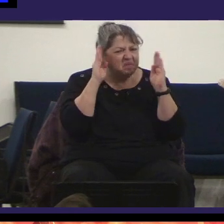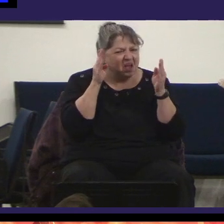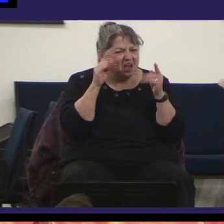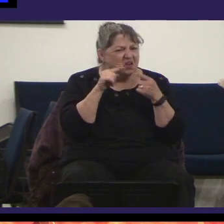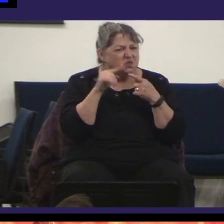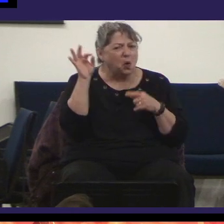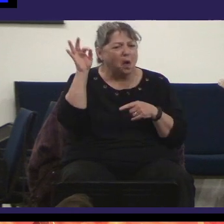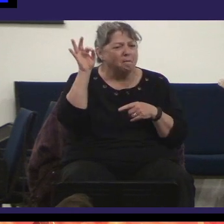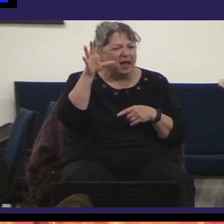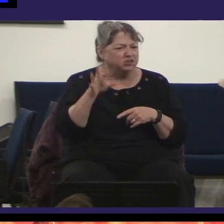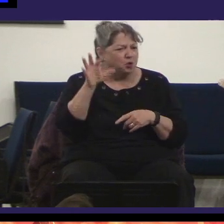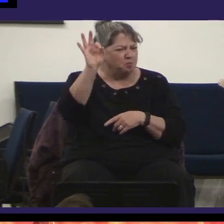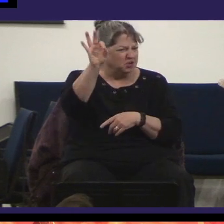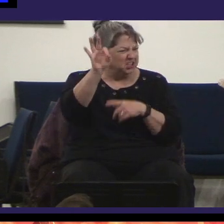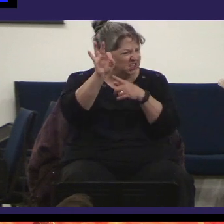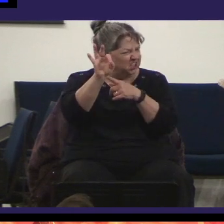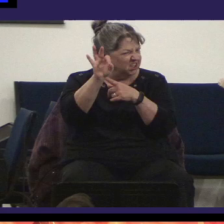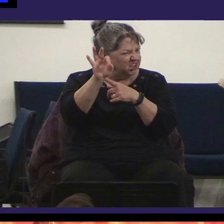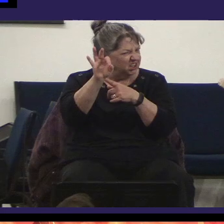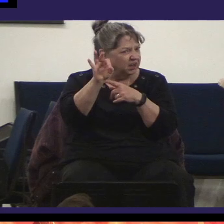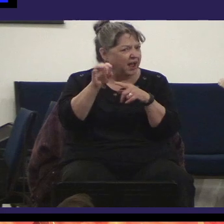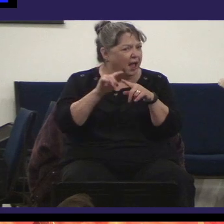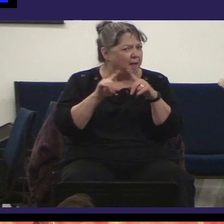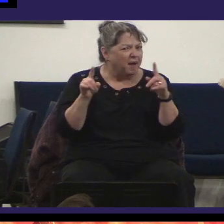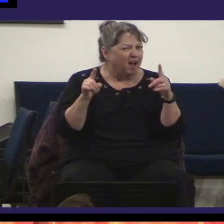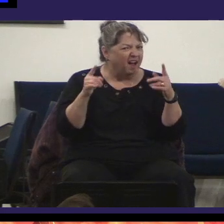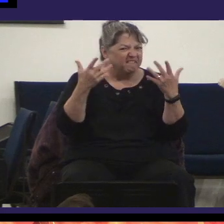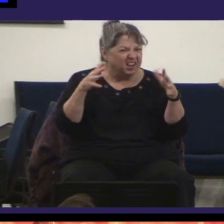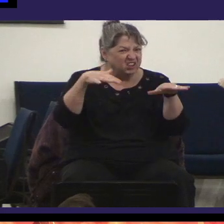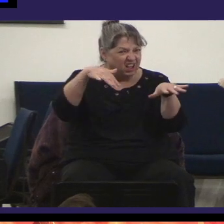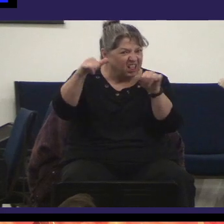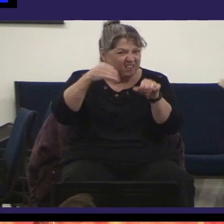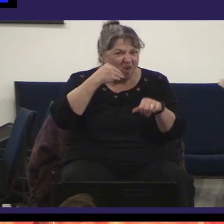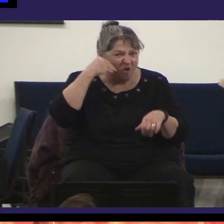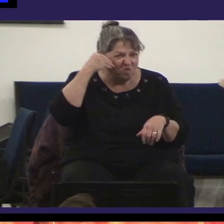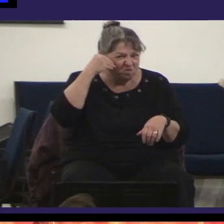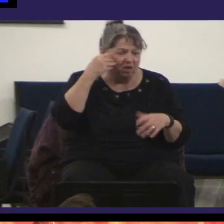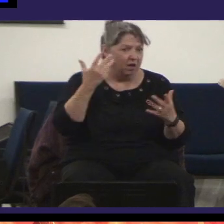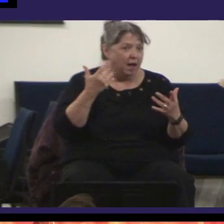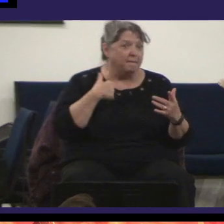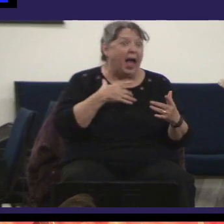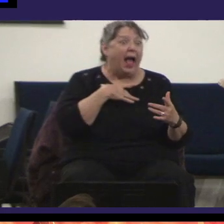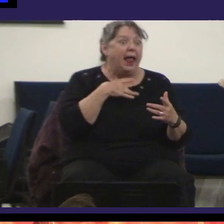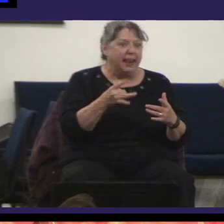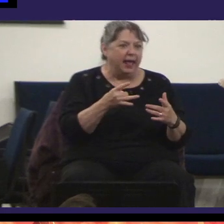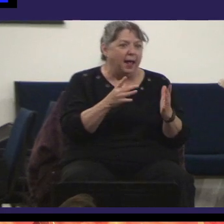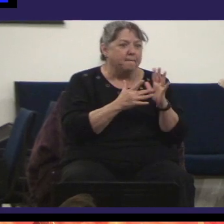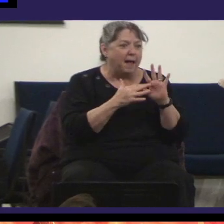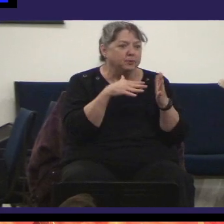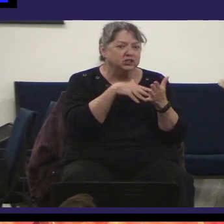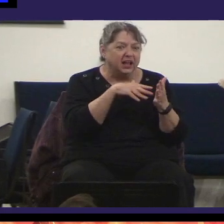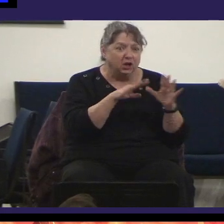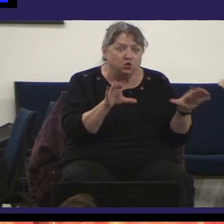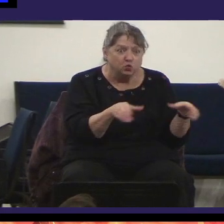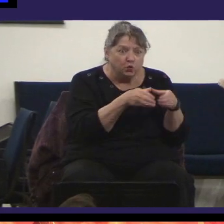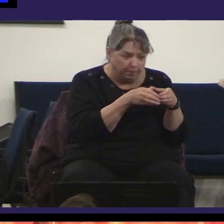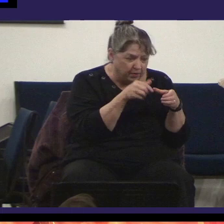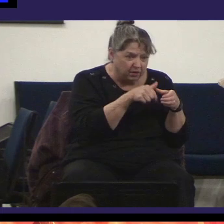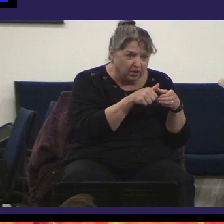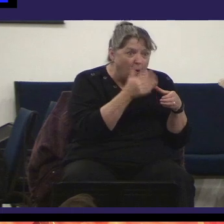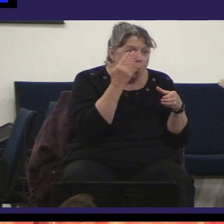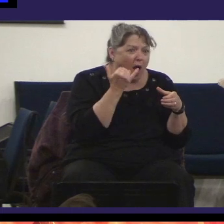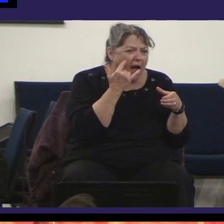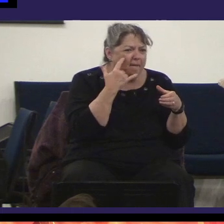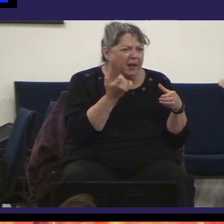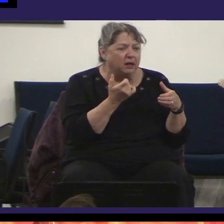have the opportunity to talk to anyone about it. But at a Bible study small group, that's where you